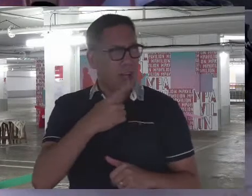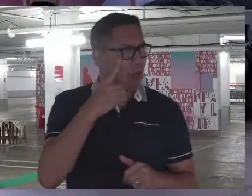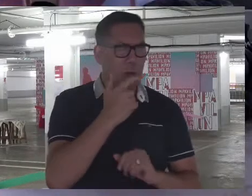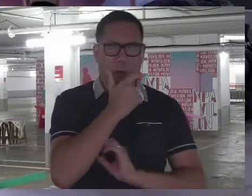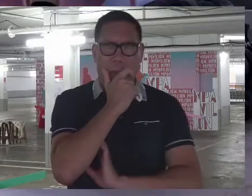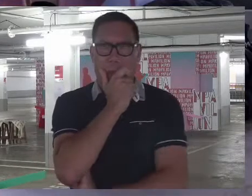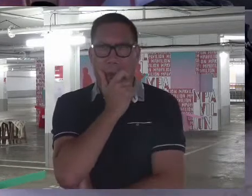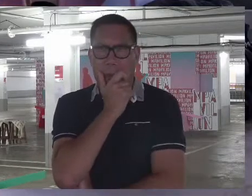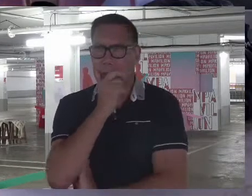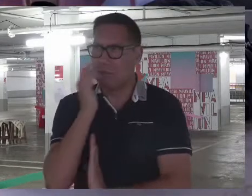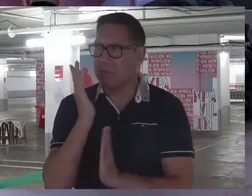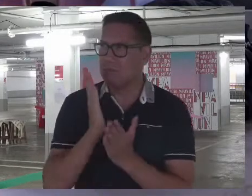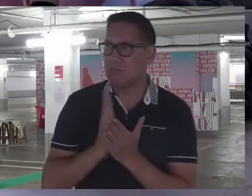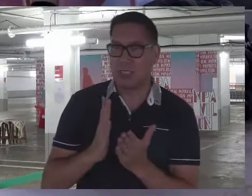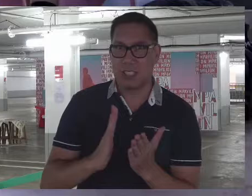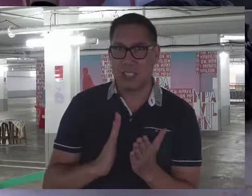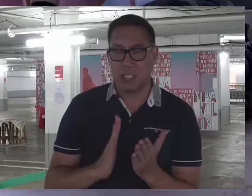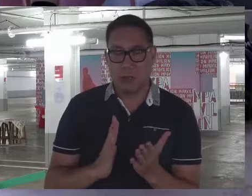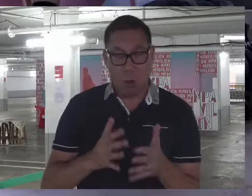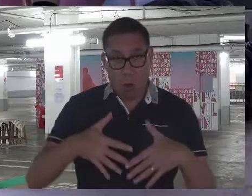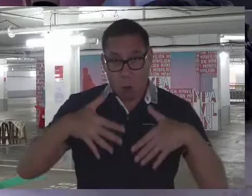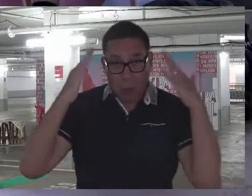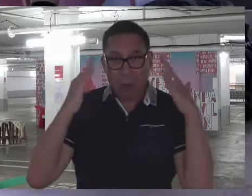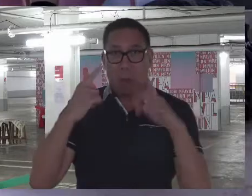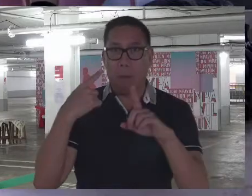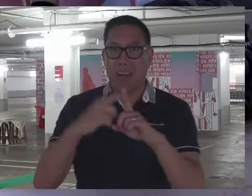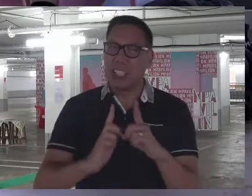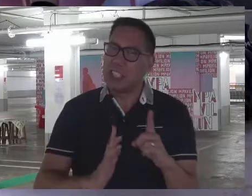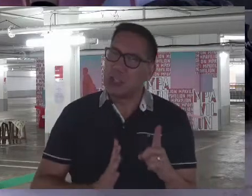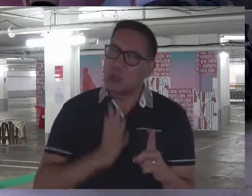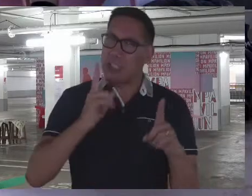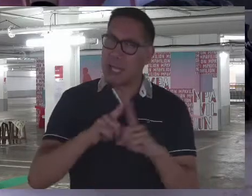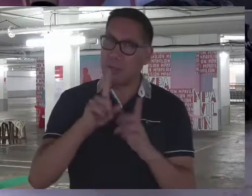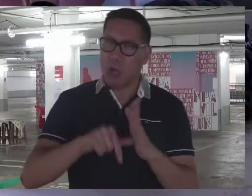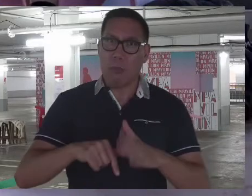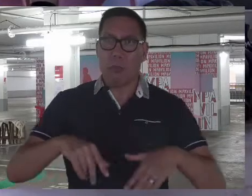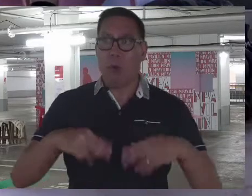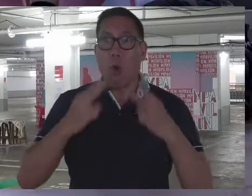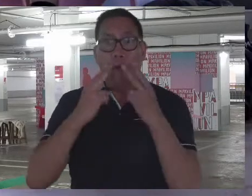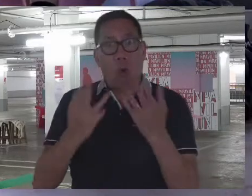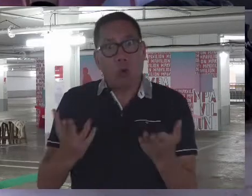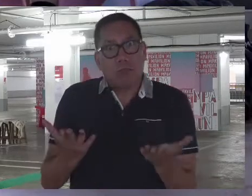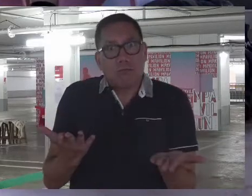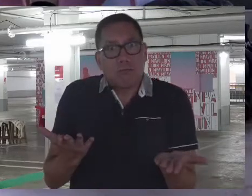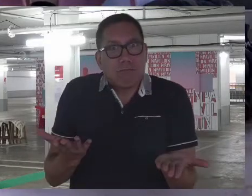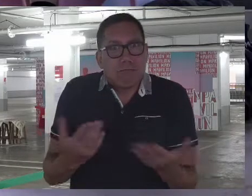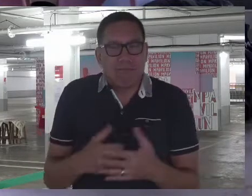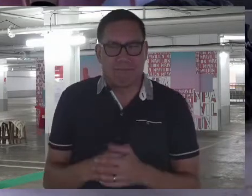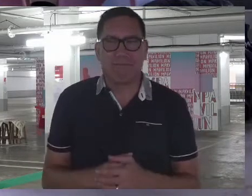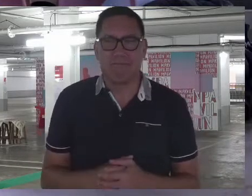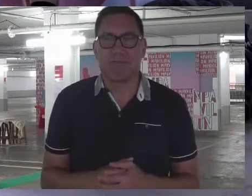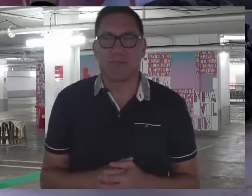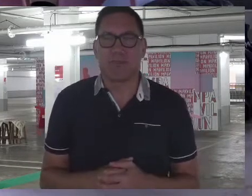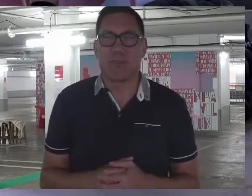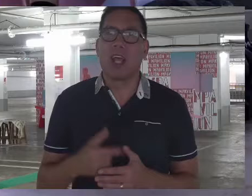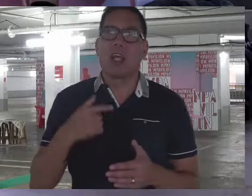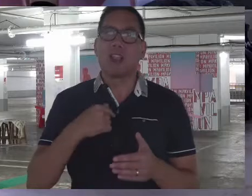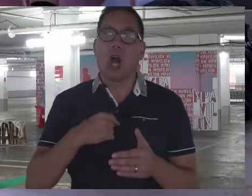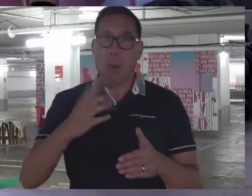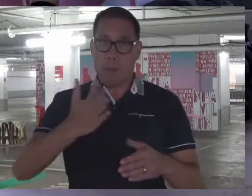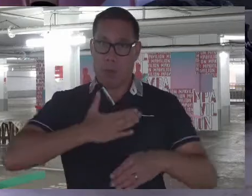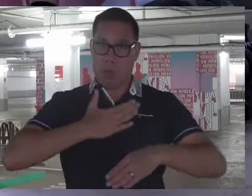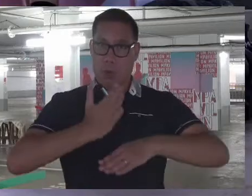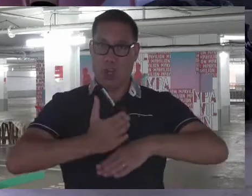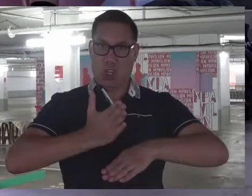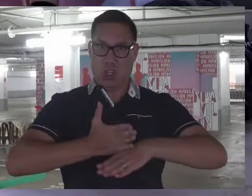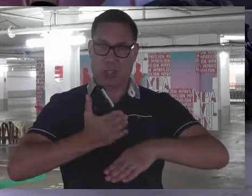this is really overwhelming and interesting, of course. So I mainly work in